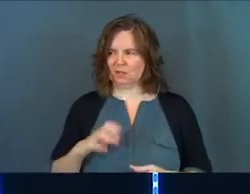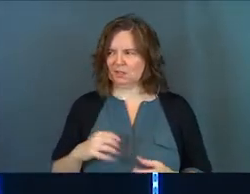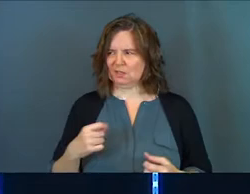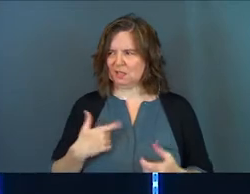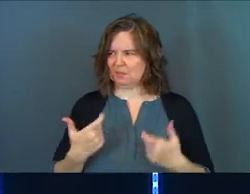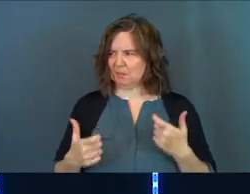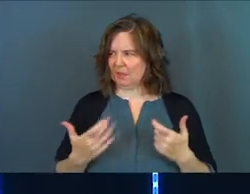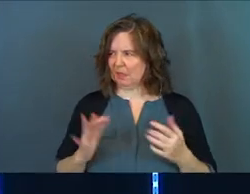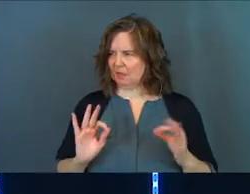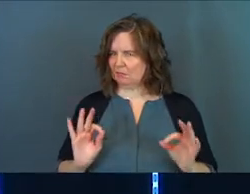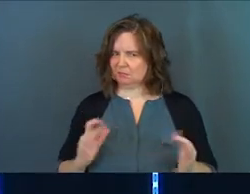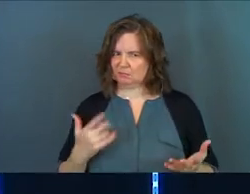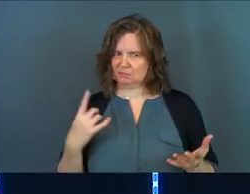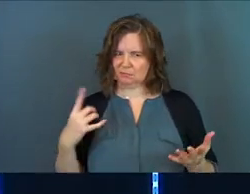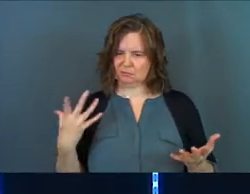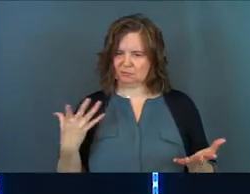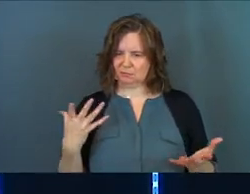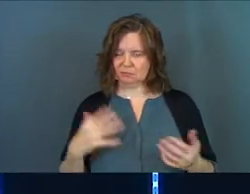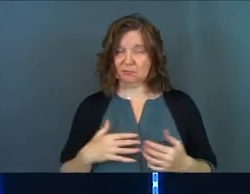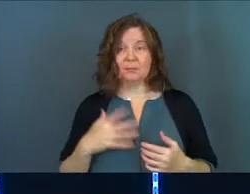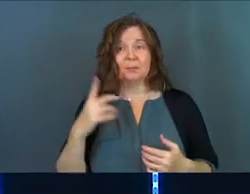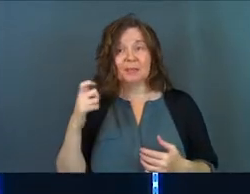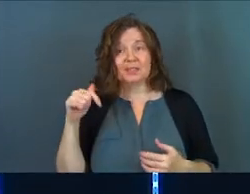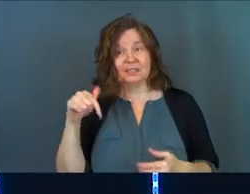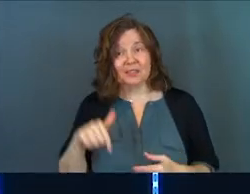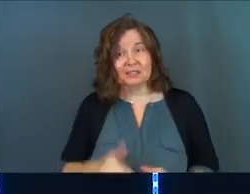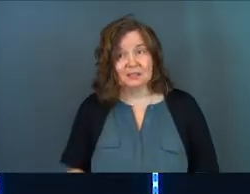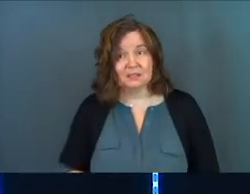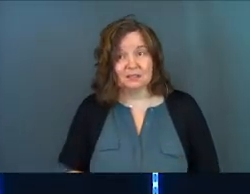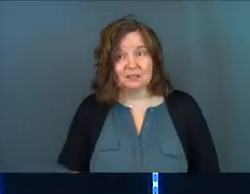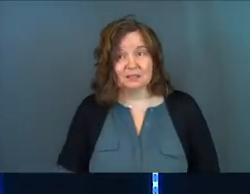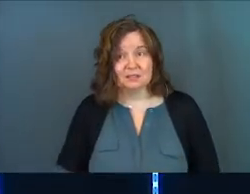Christianity such a big thing? Because of this.